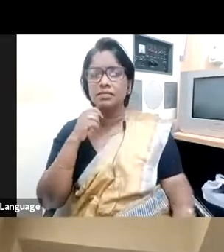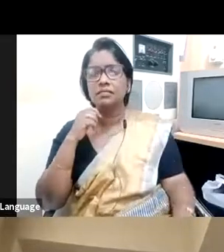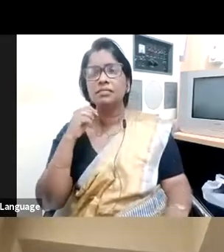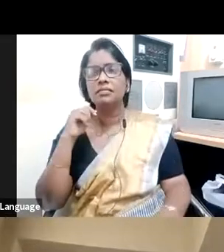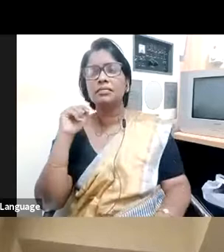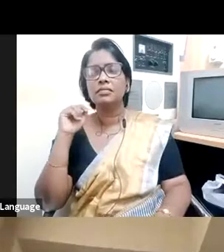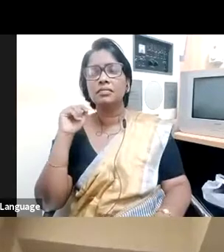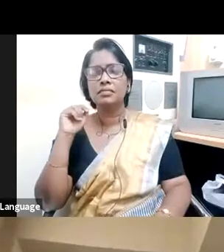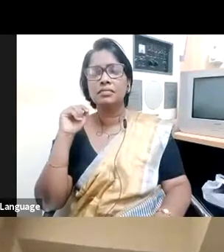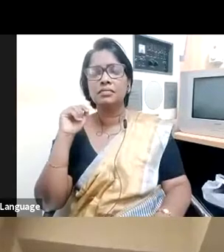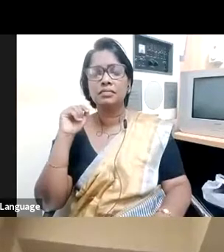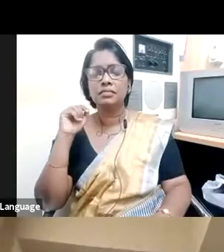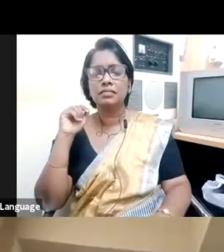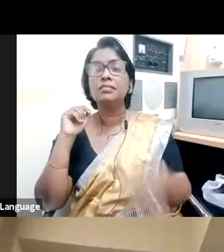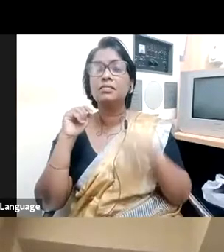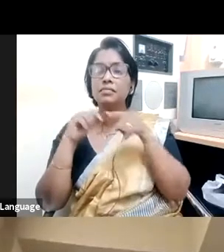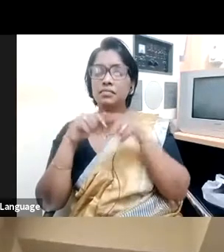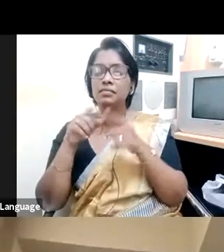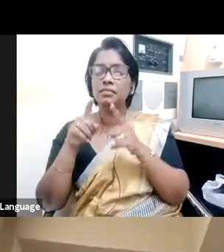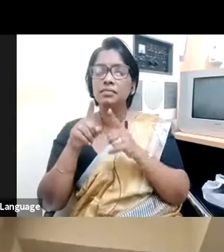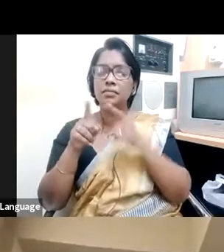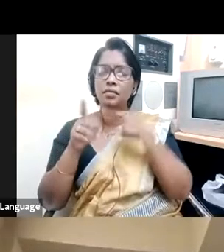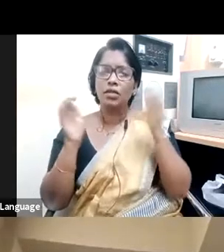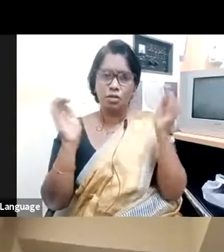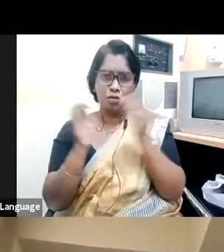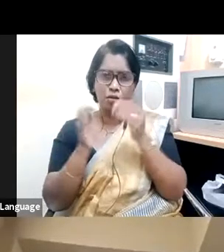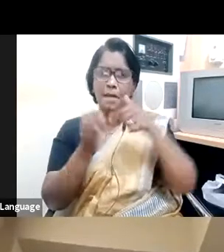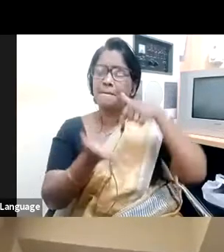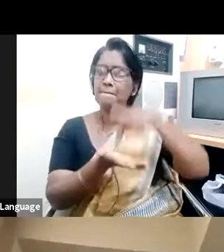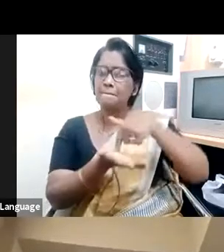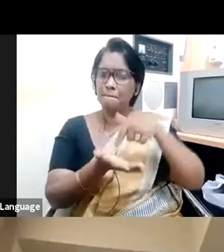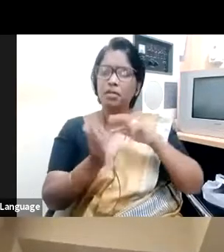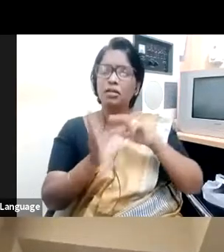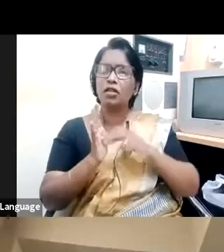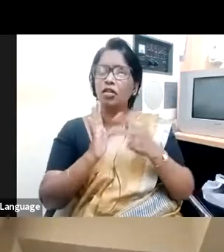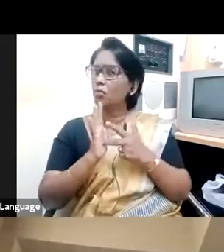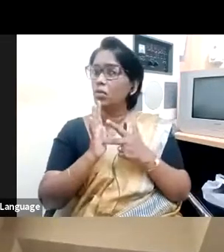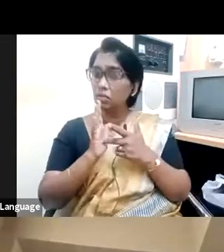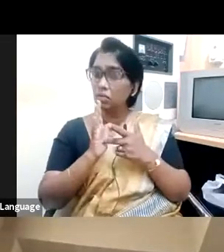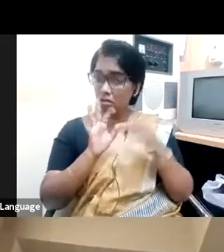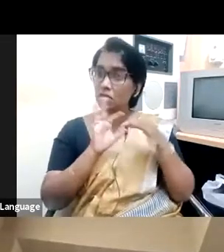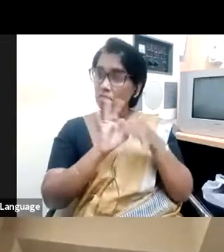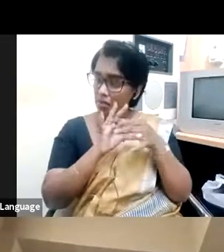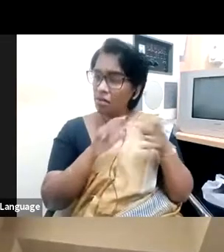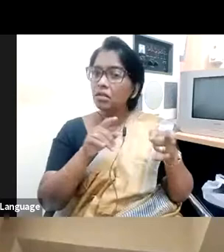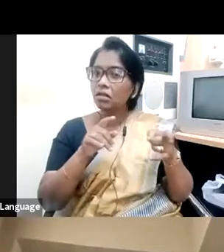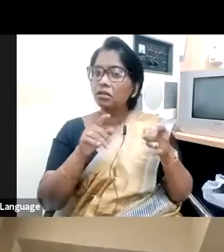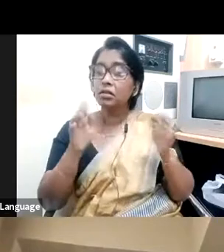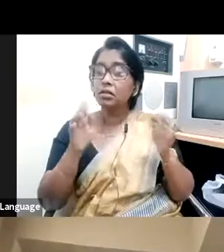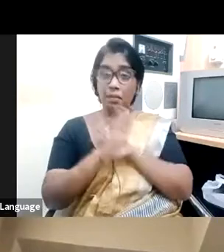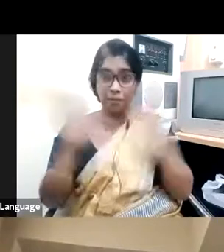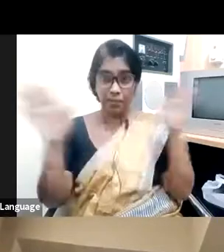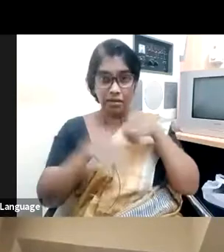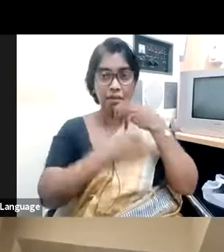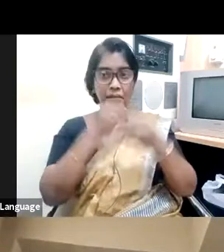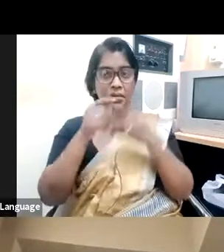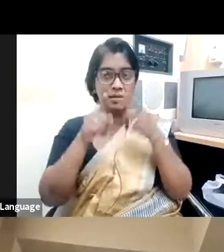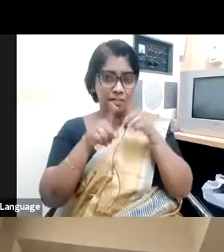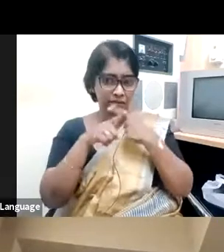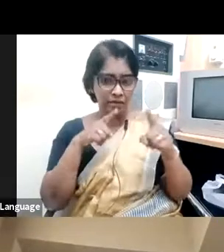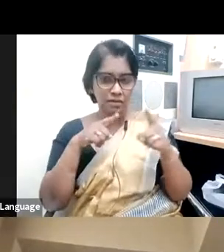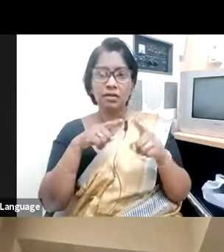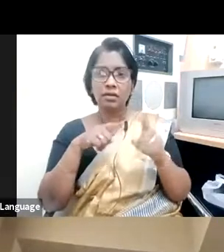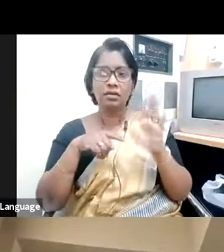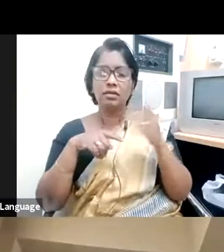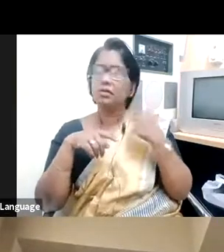sector as a whole support each other to foster this innovation? Over to you, Sandra. So I feel, Fadil, that's an extremely